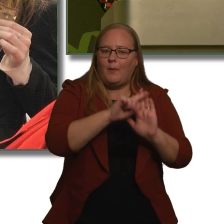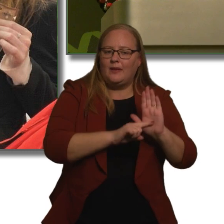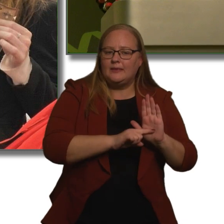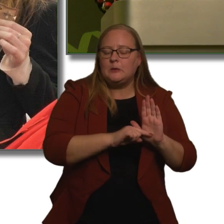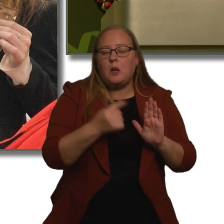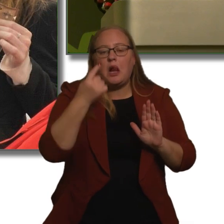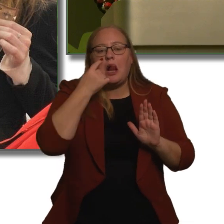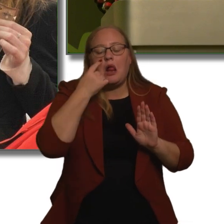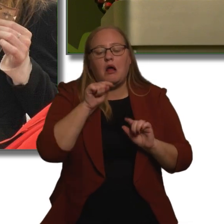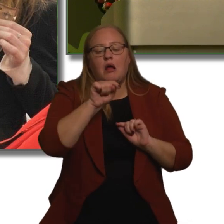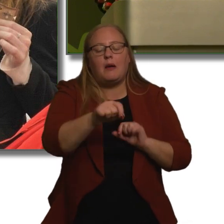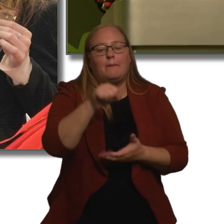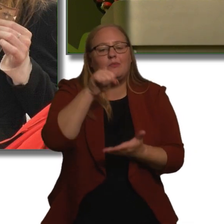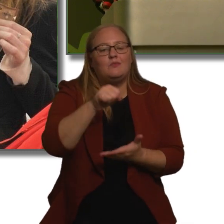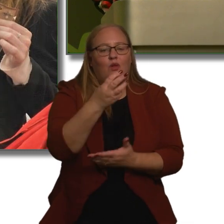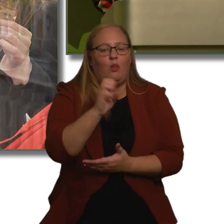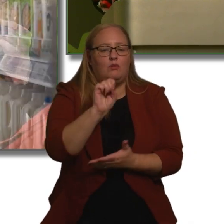of October.